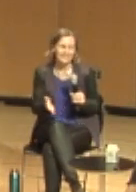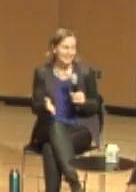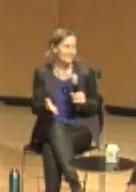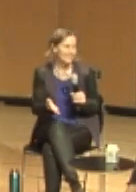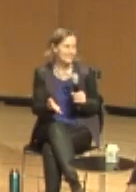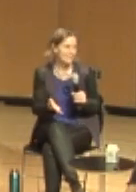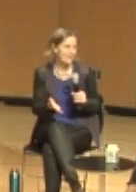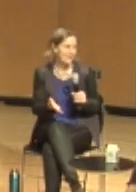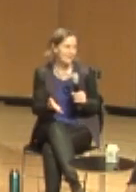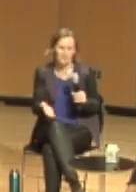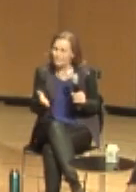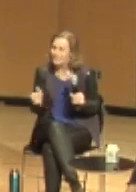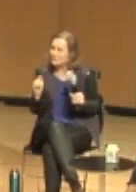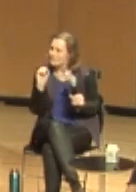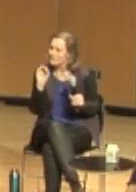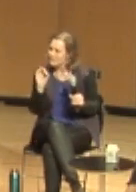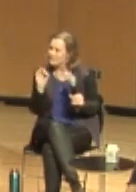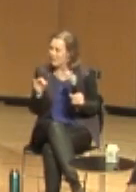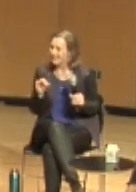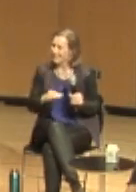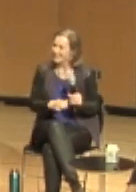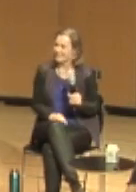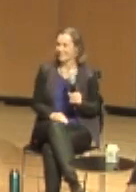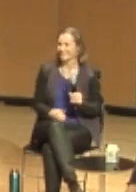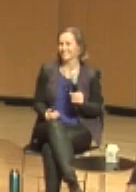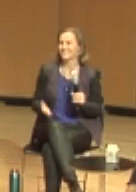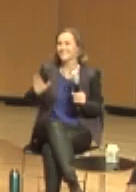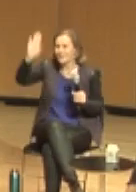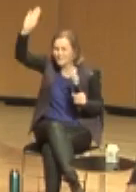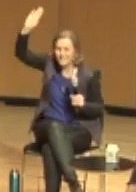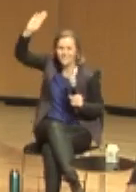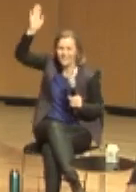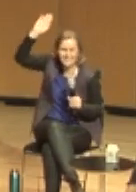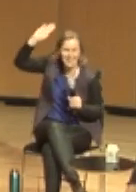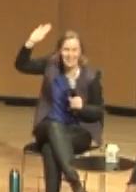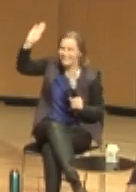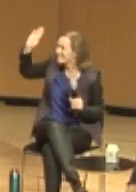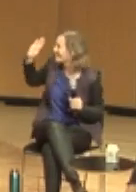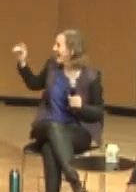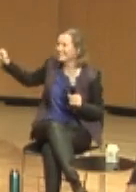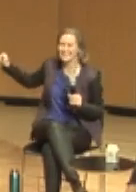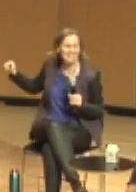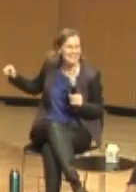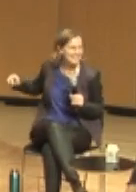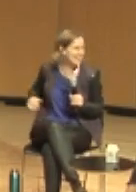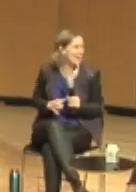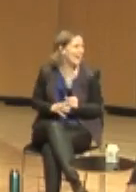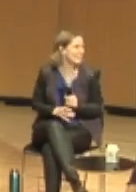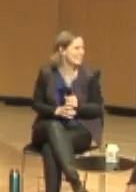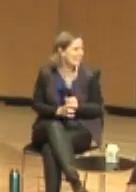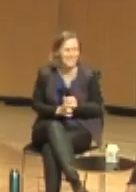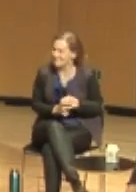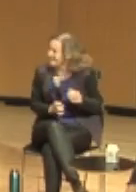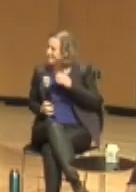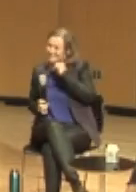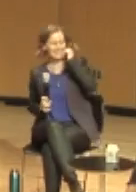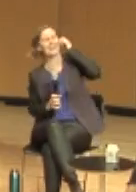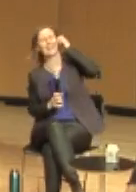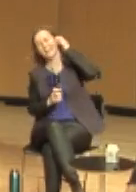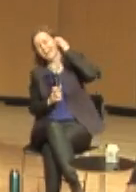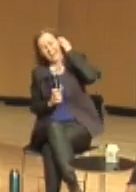it in written language more people do use ye so just want to say I think I did it I think that